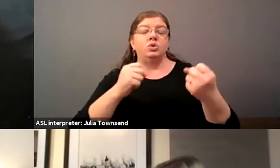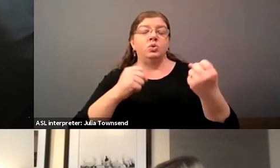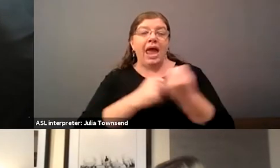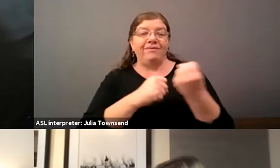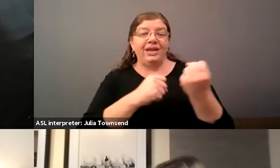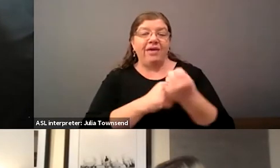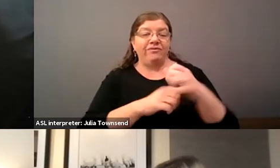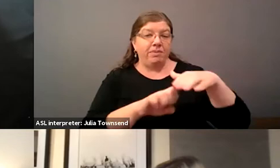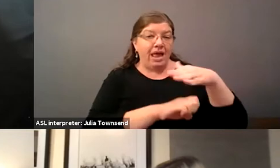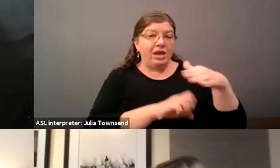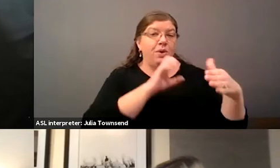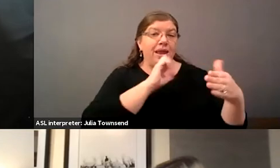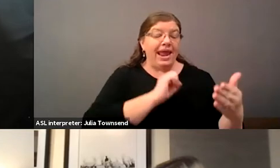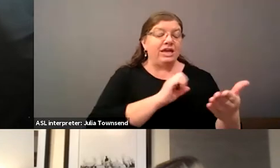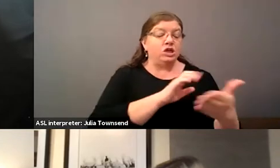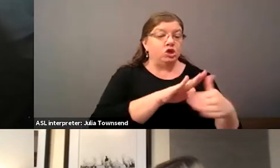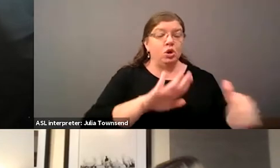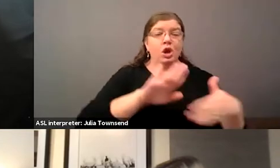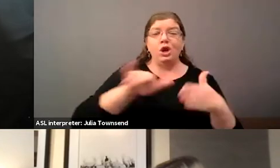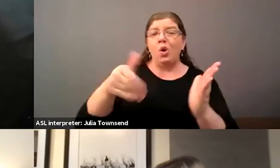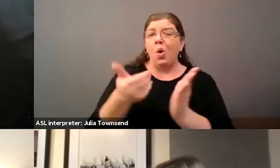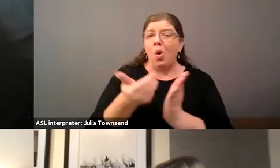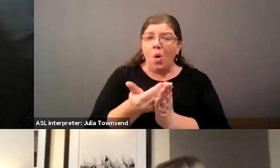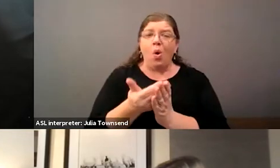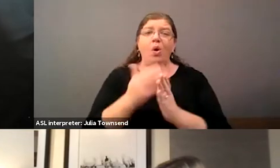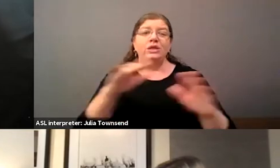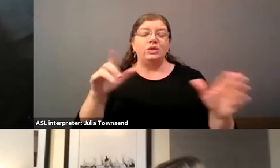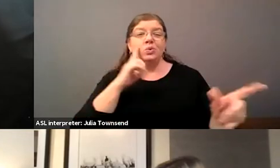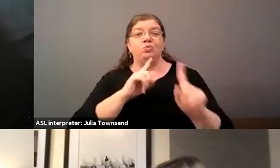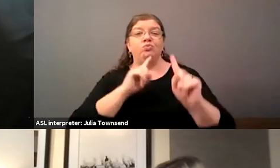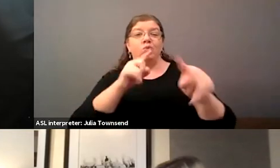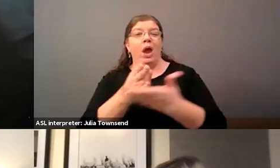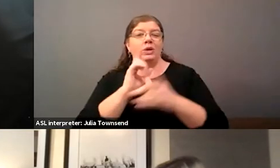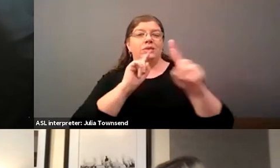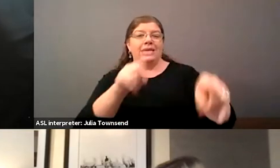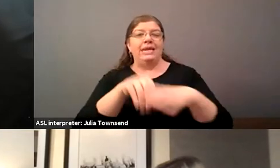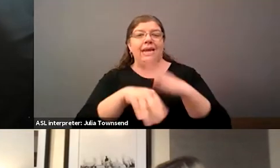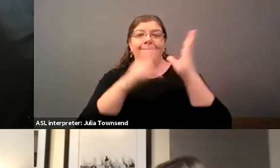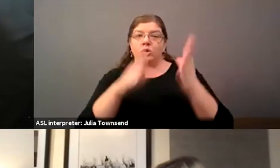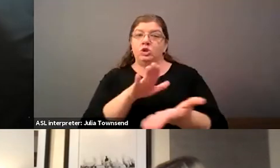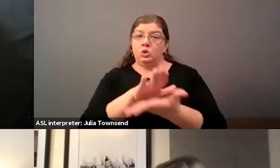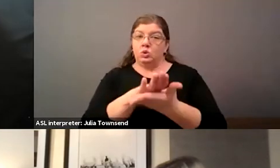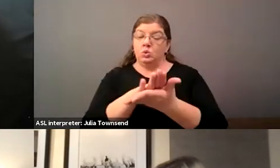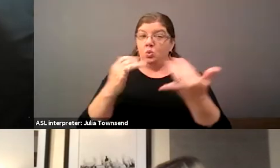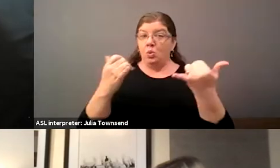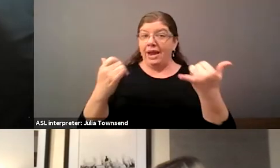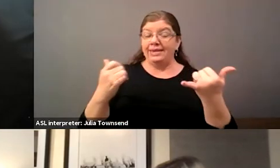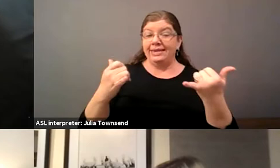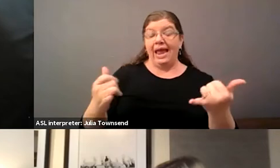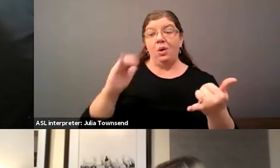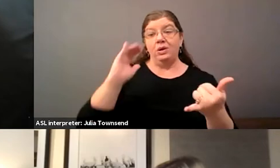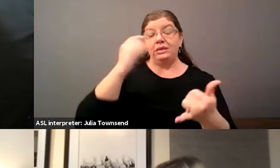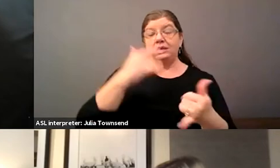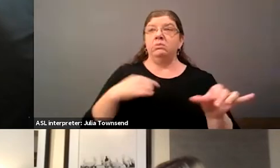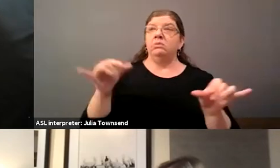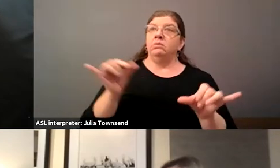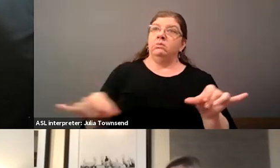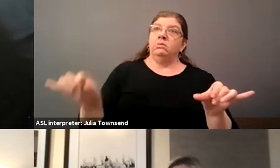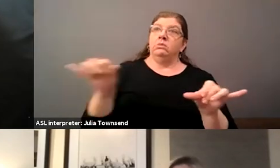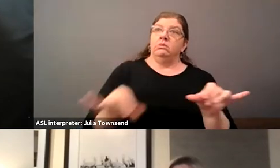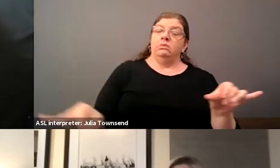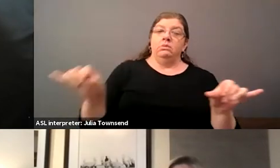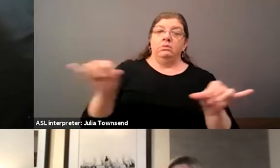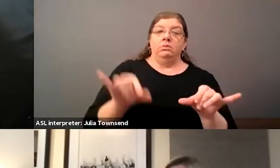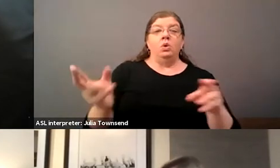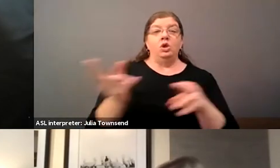children and all the children in santa barbara unified who have the right to attend in person school at this juncture in time we appear to be at a standstill we're